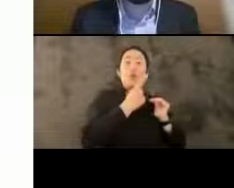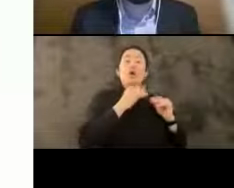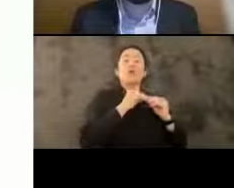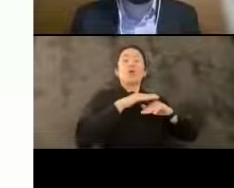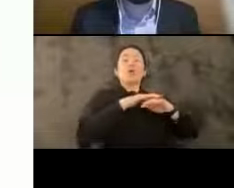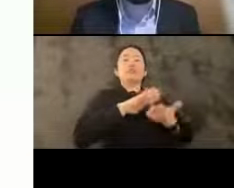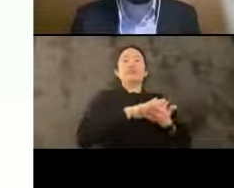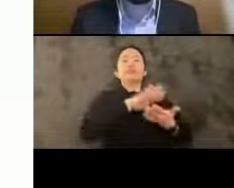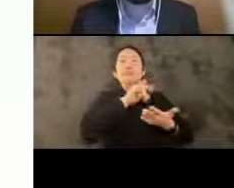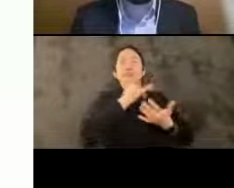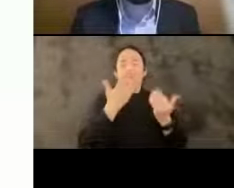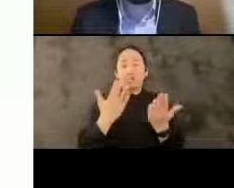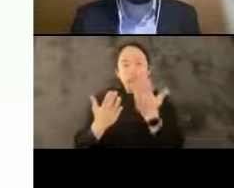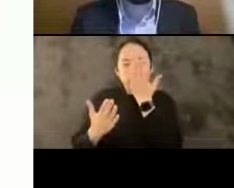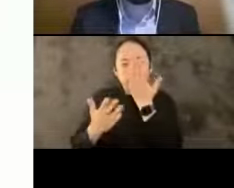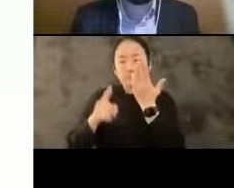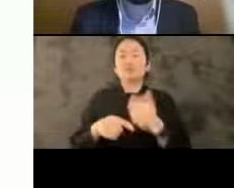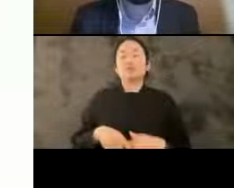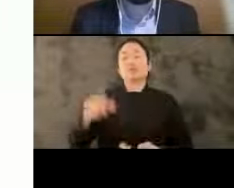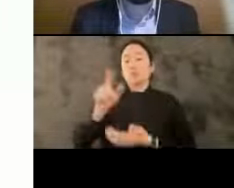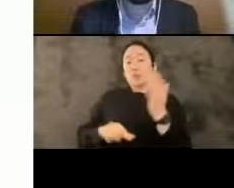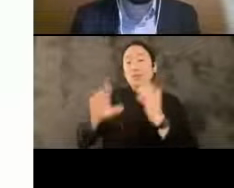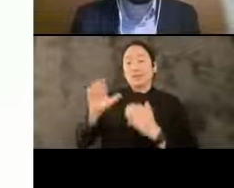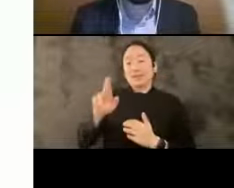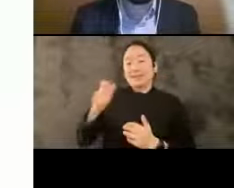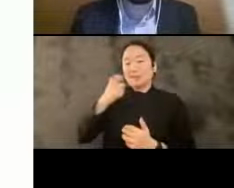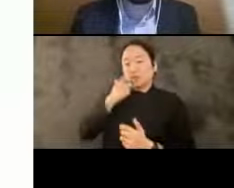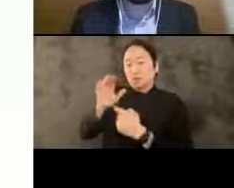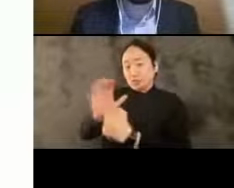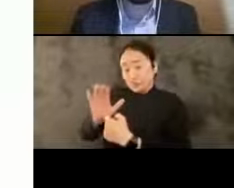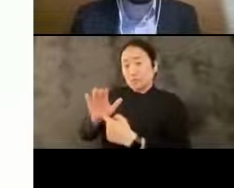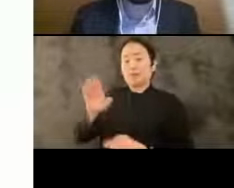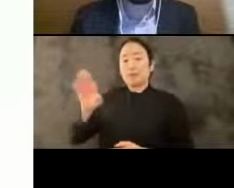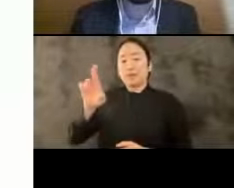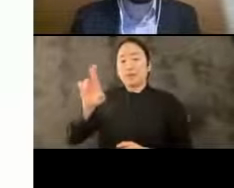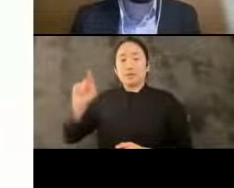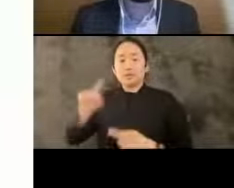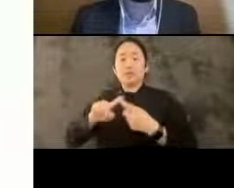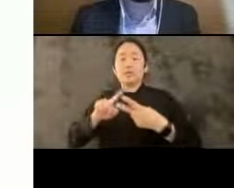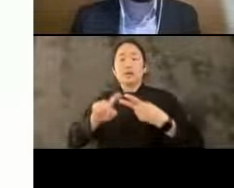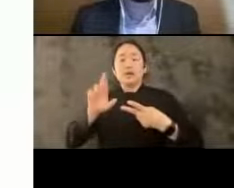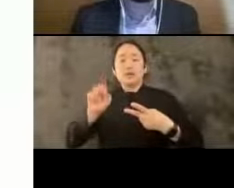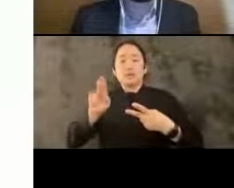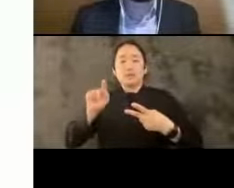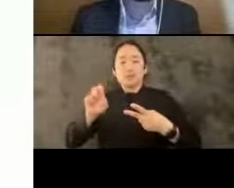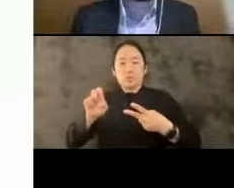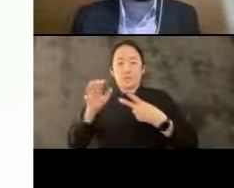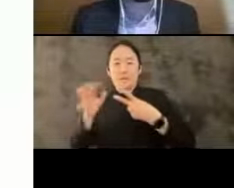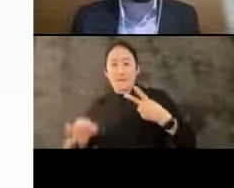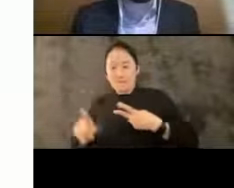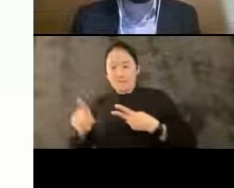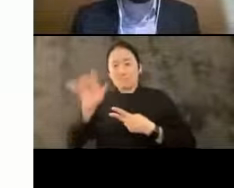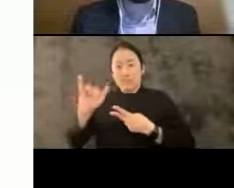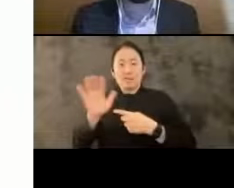alternatives that Carrie showed in that last slide. So looking at BRT and then those route options that she showed. And we're going to be doing a